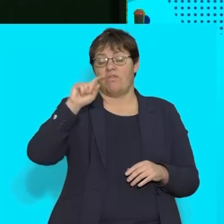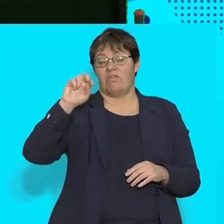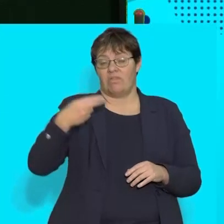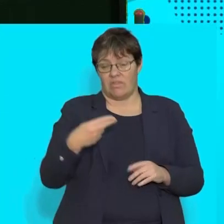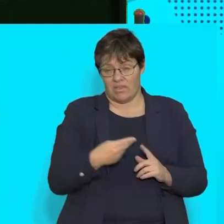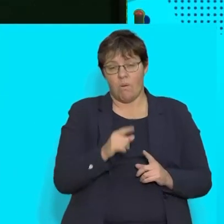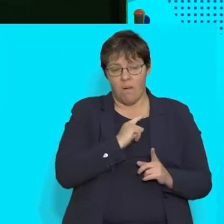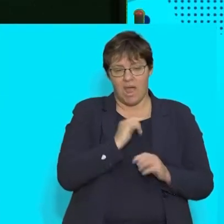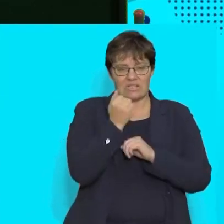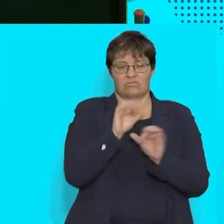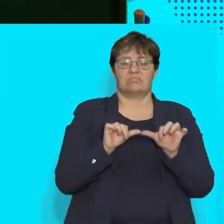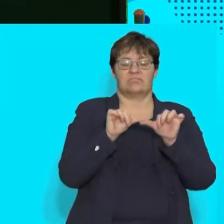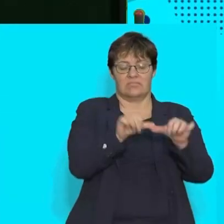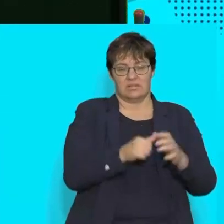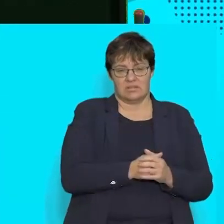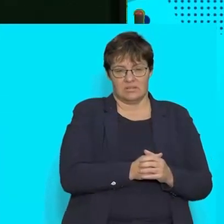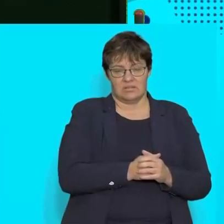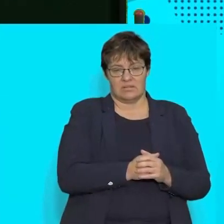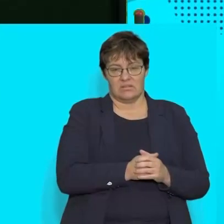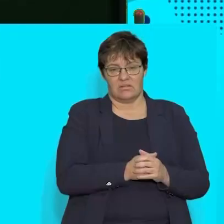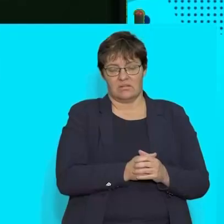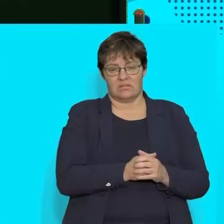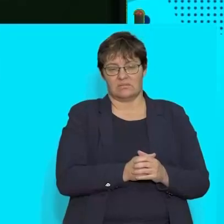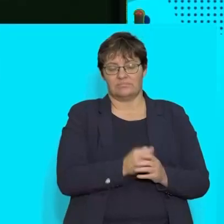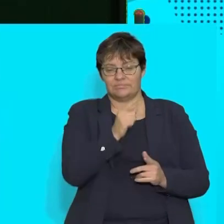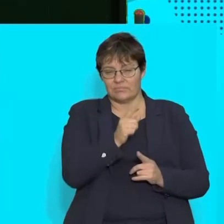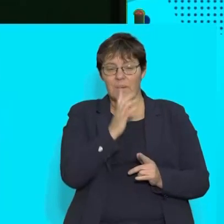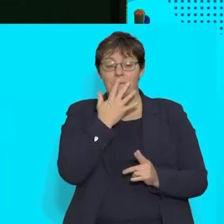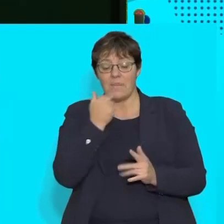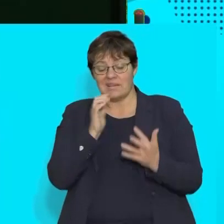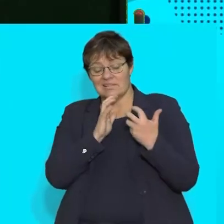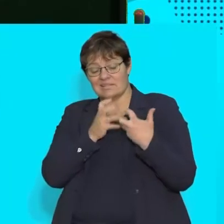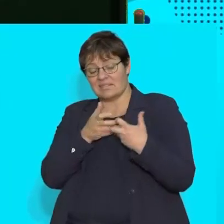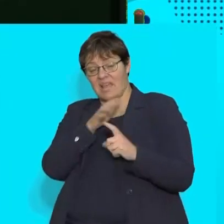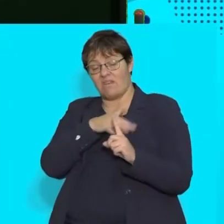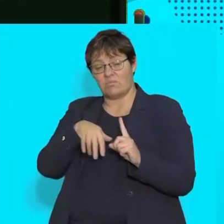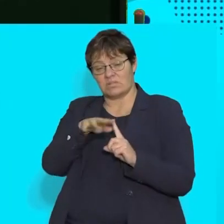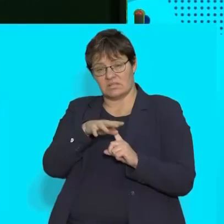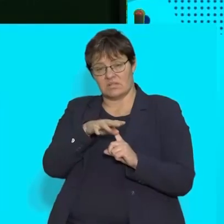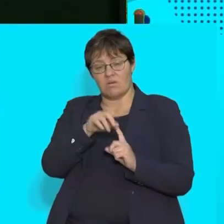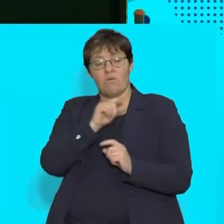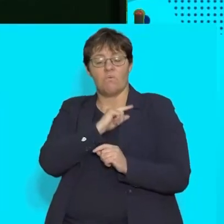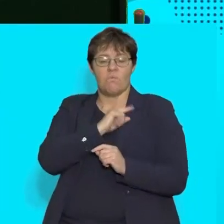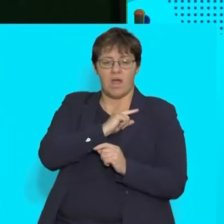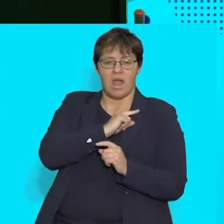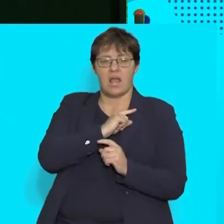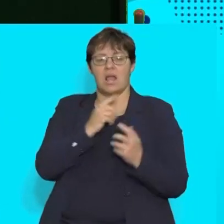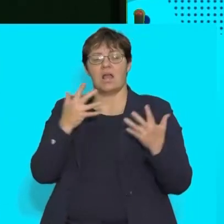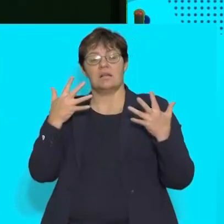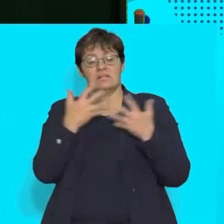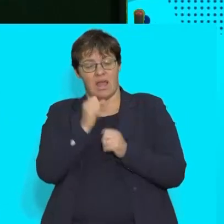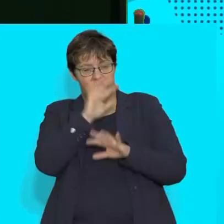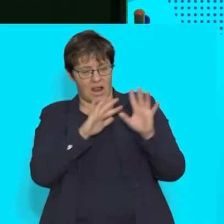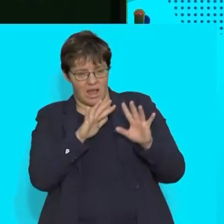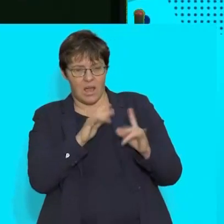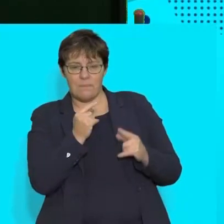Revolution proceeded. We see that individuals best suited to the environment, purely because of their dark color, were less likely